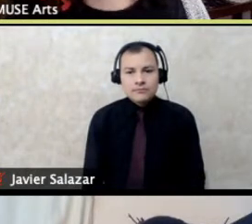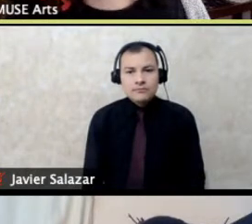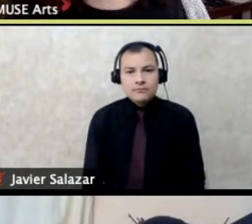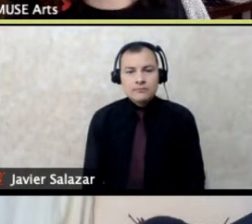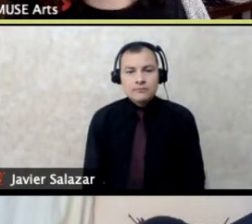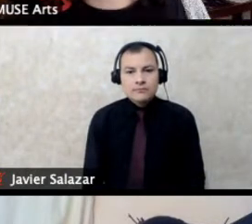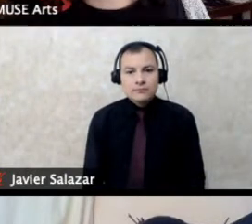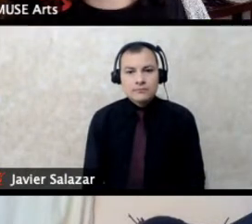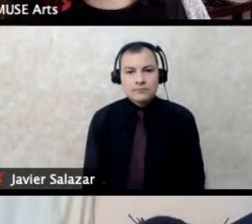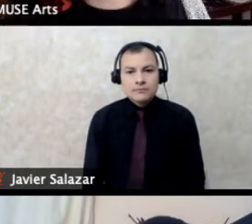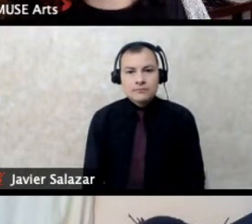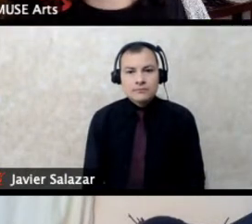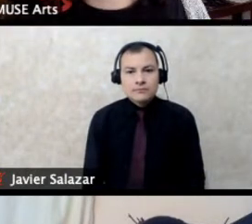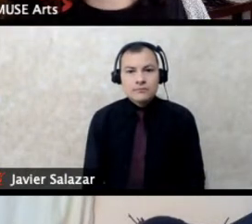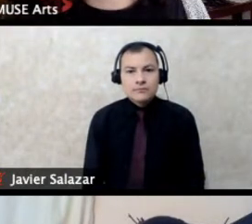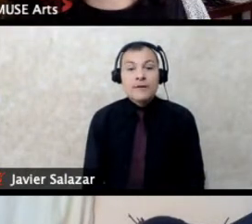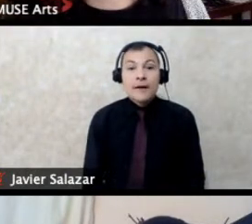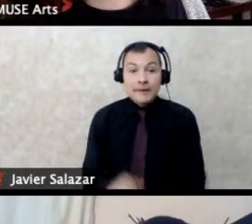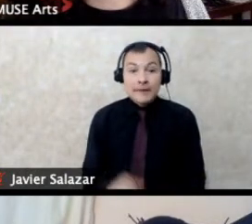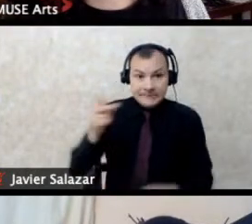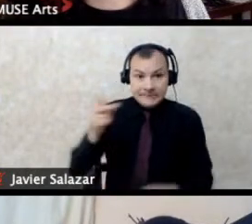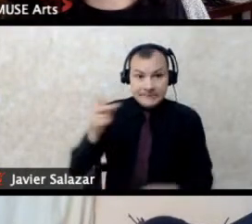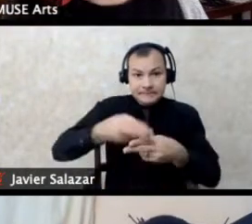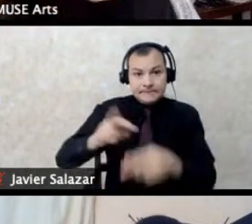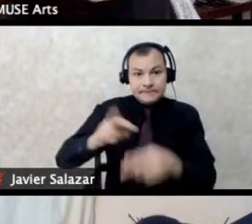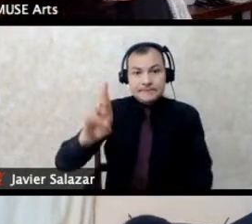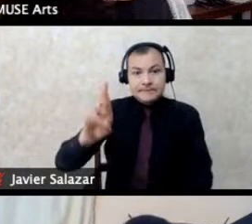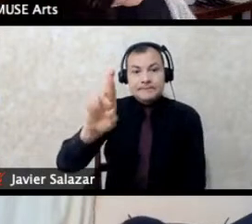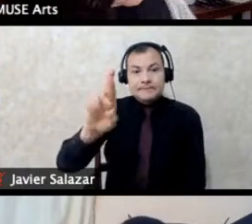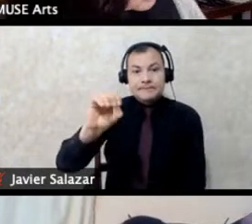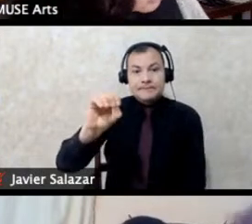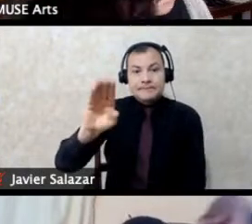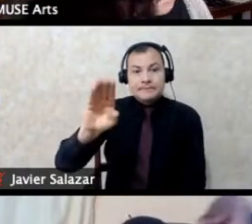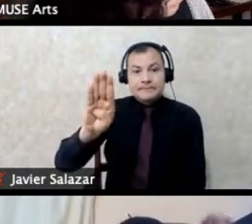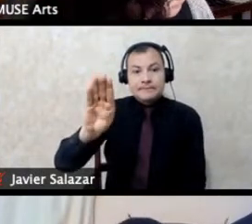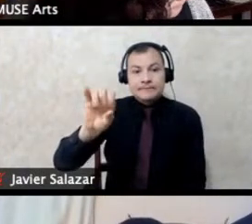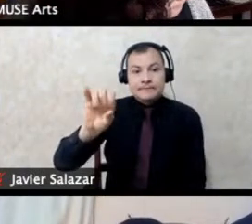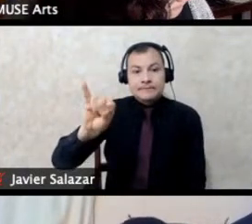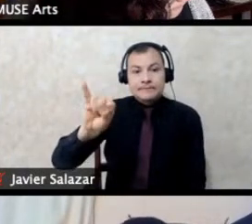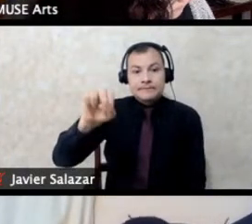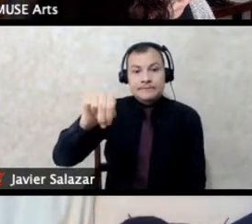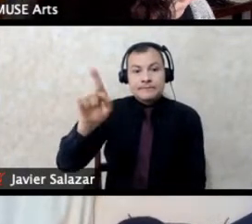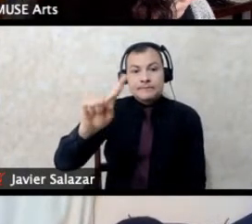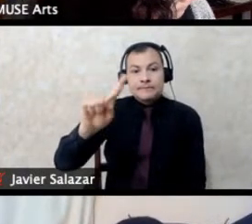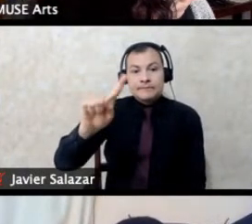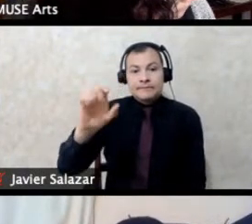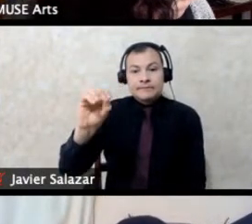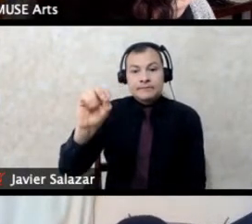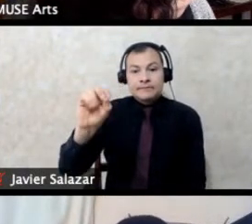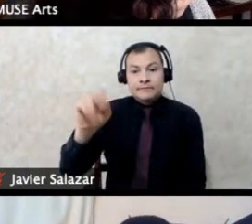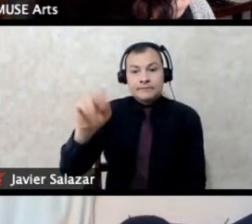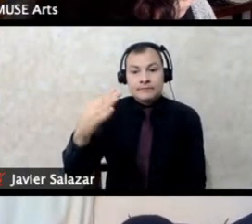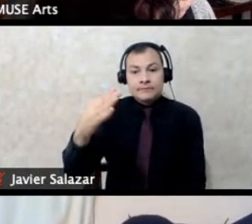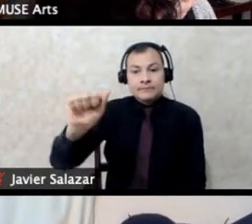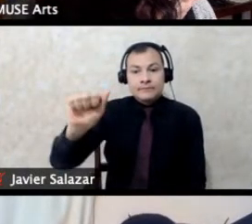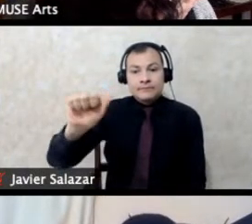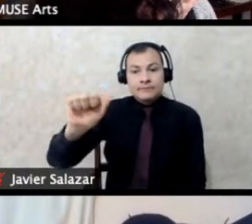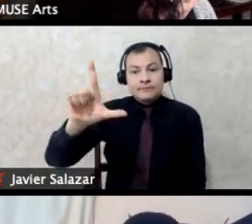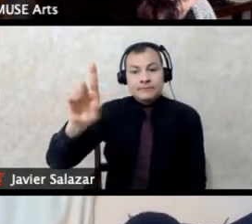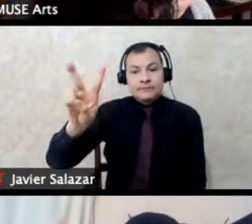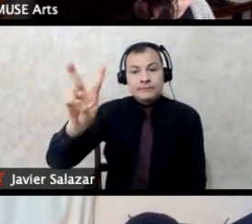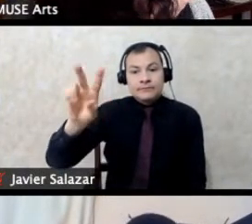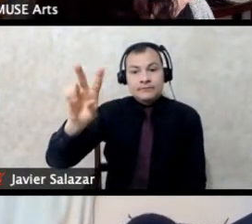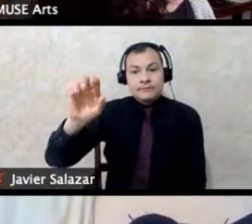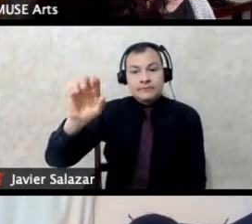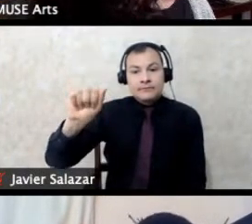Su nombre es Robinson Álvarez y es el cofundador de una organización llamada Crescendo en el